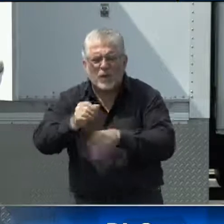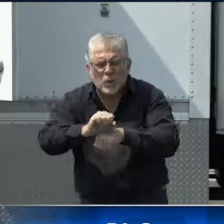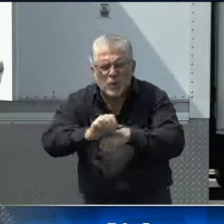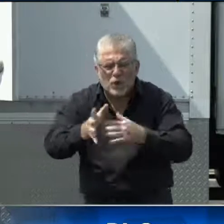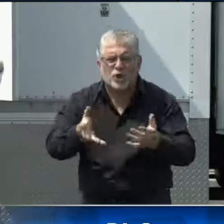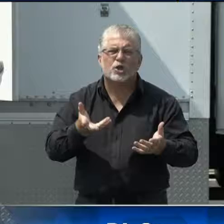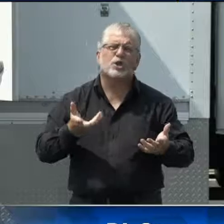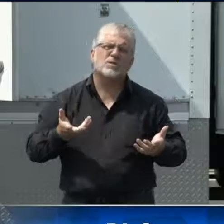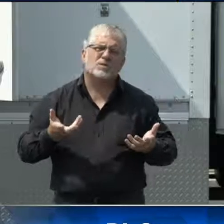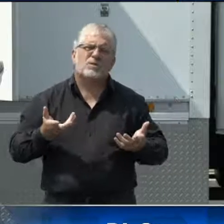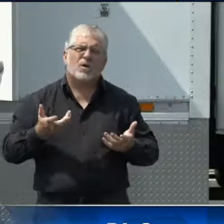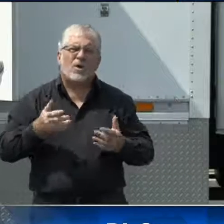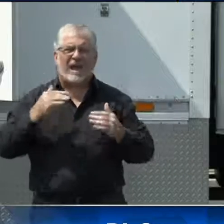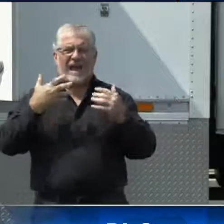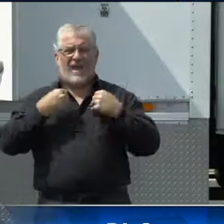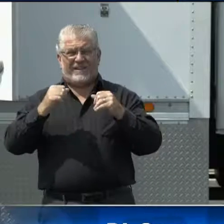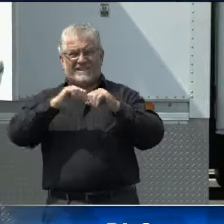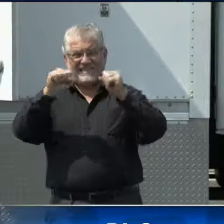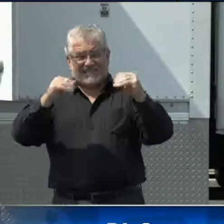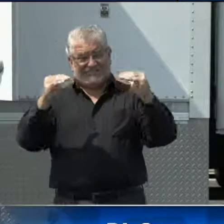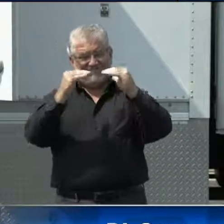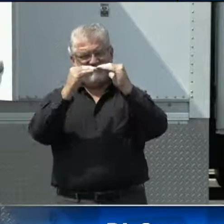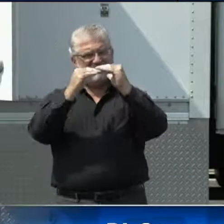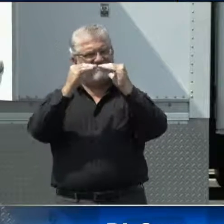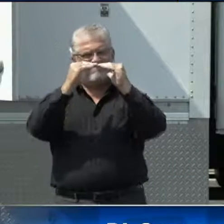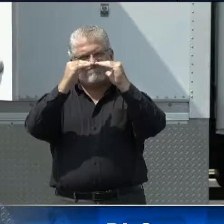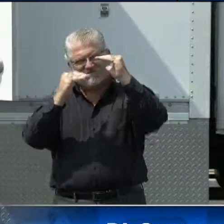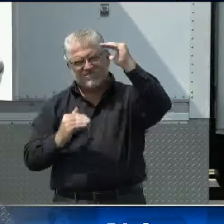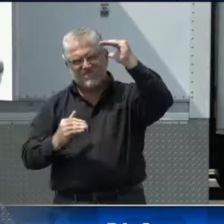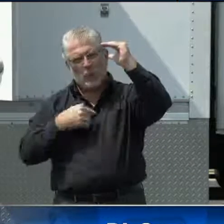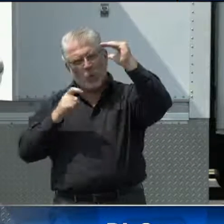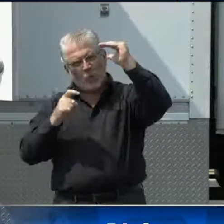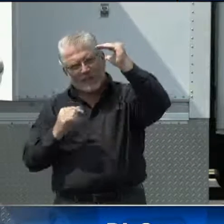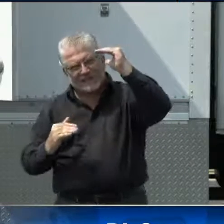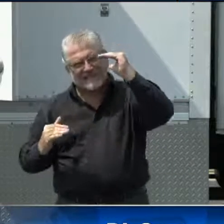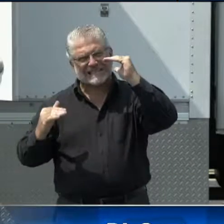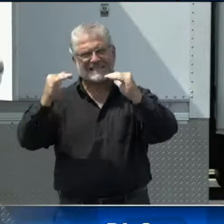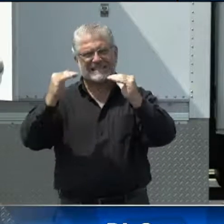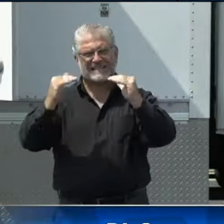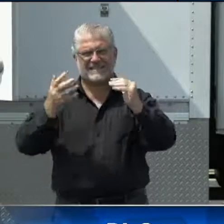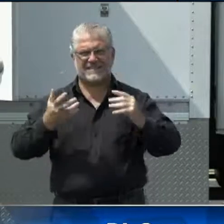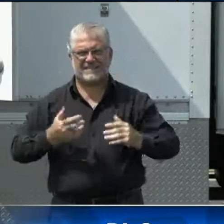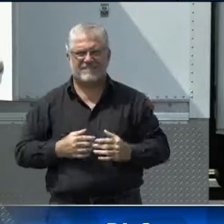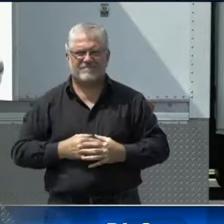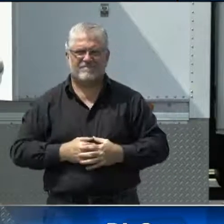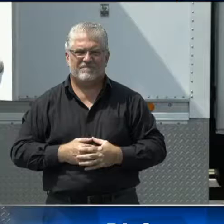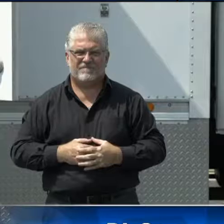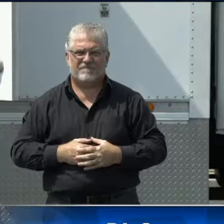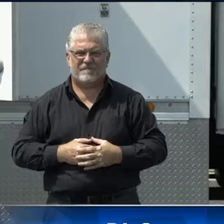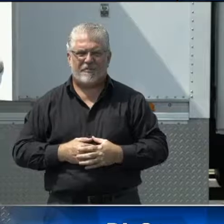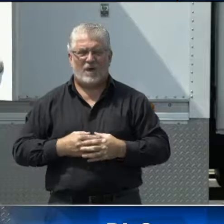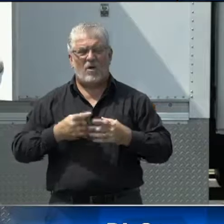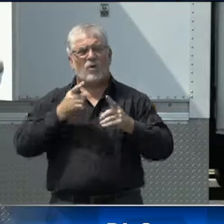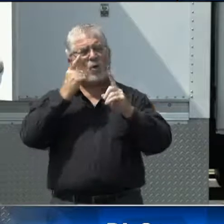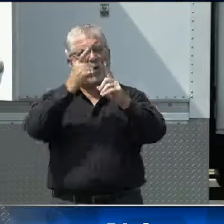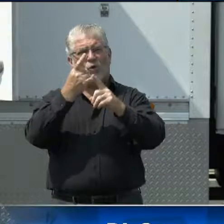barriers so that the regions we serve will not further spread coronavirus. I'd like to thank our partners at